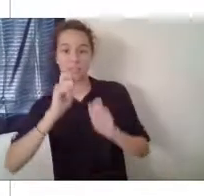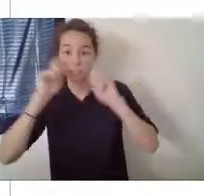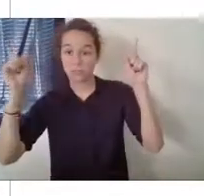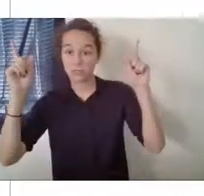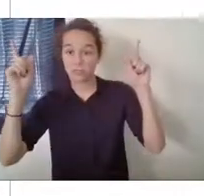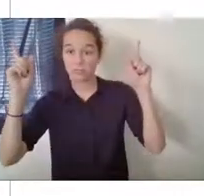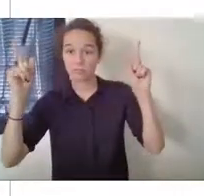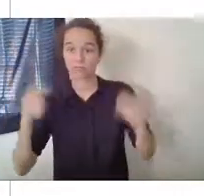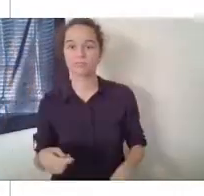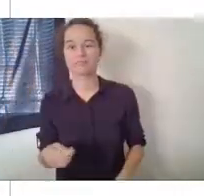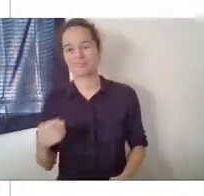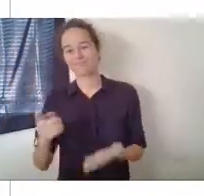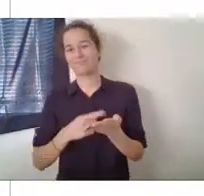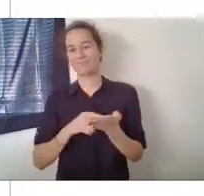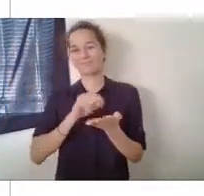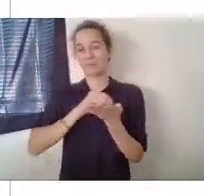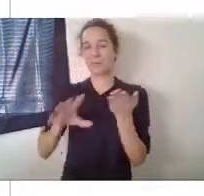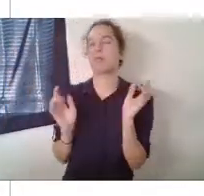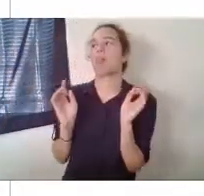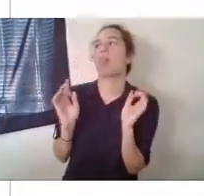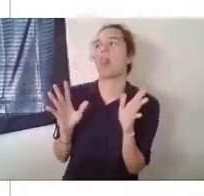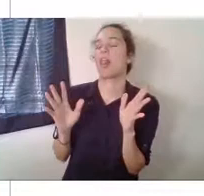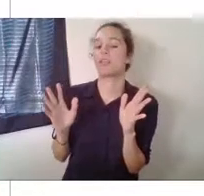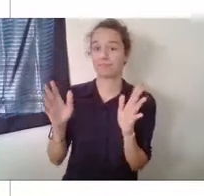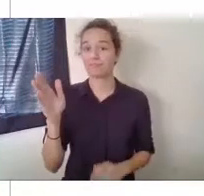Okay, very good. You got that one.